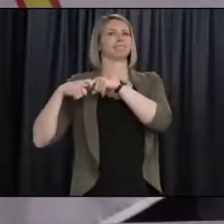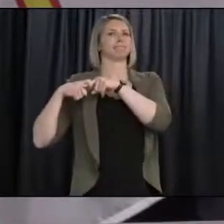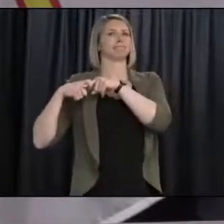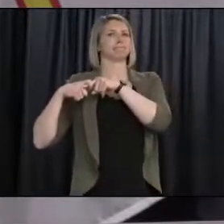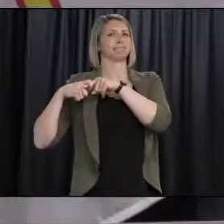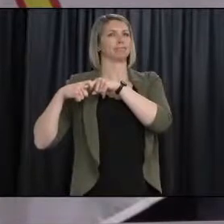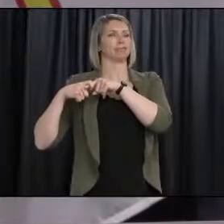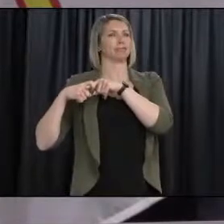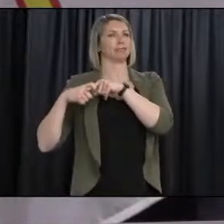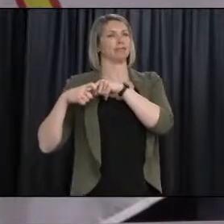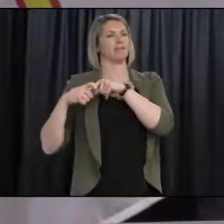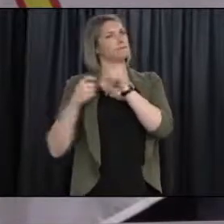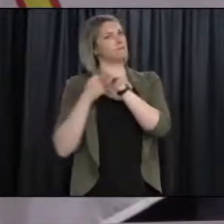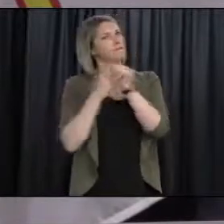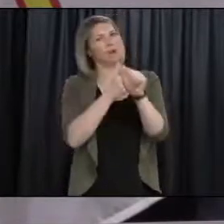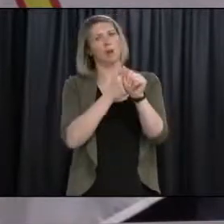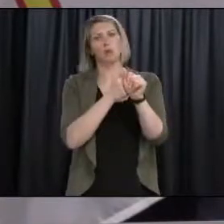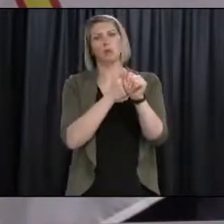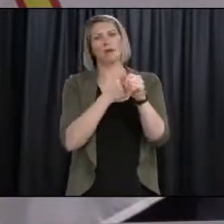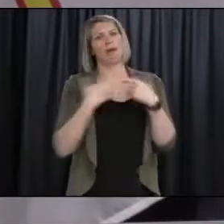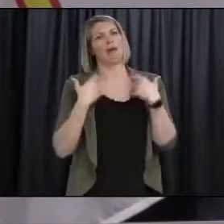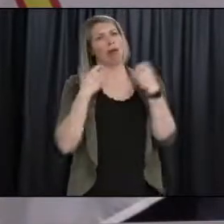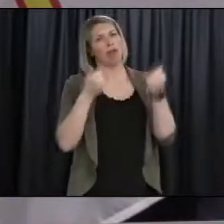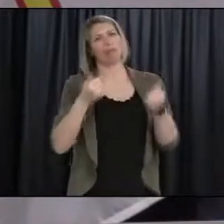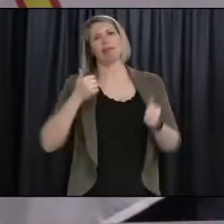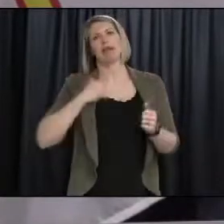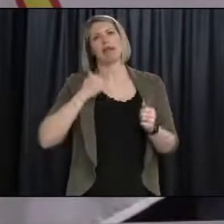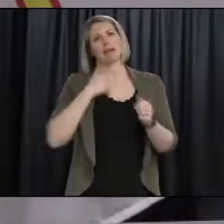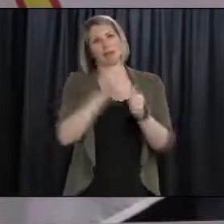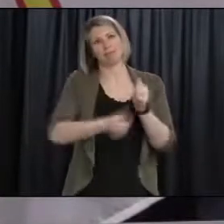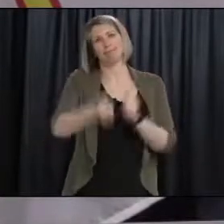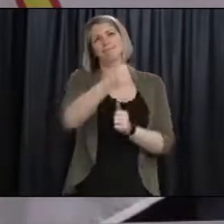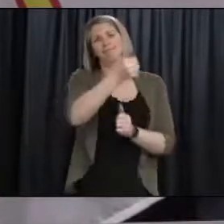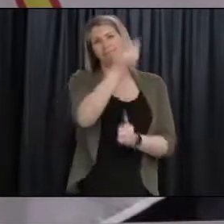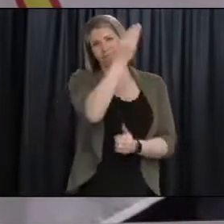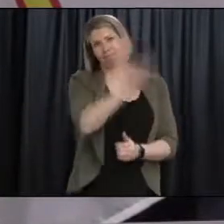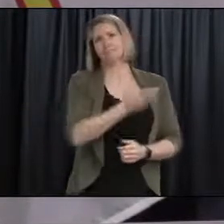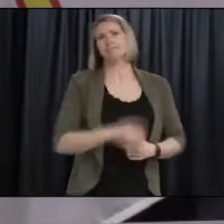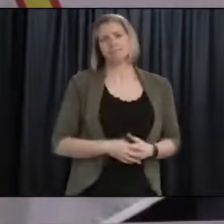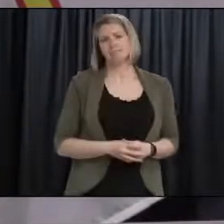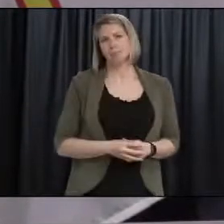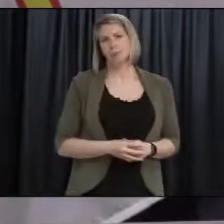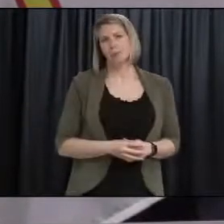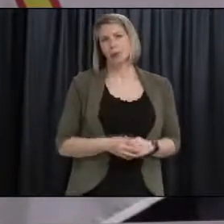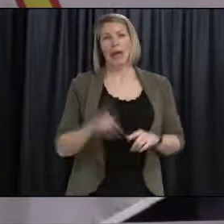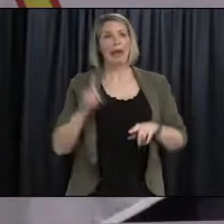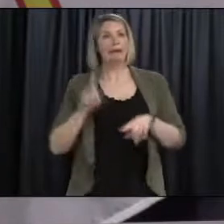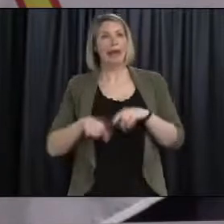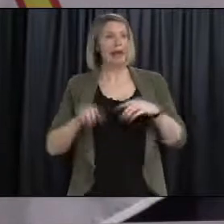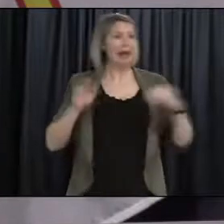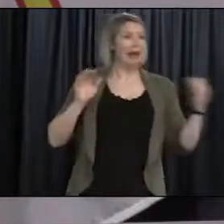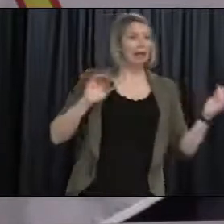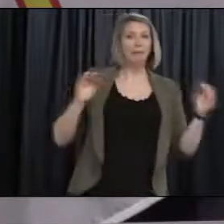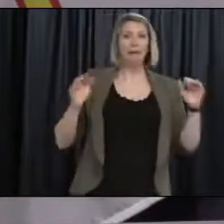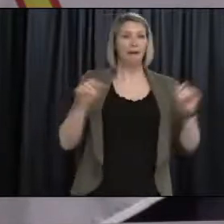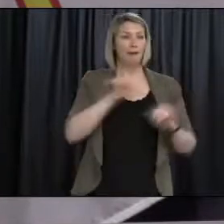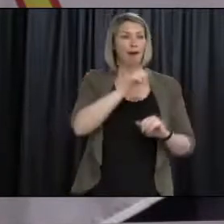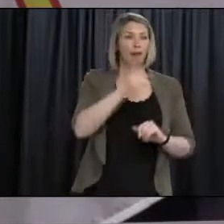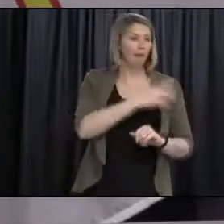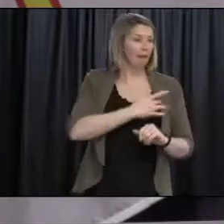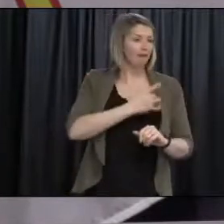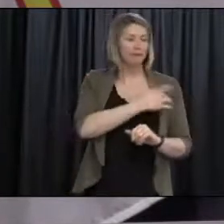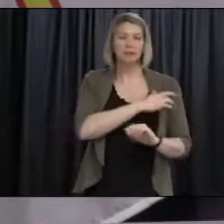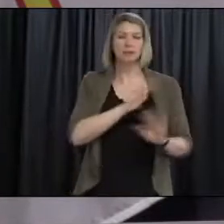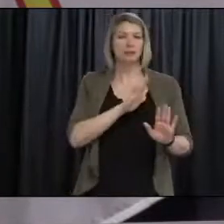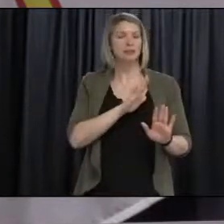I think, we have to do what we feel is best and what's the most appropriate. We can't really compare ourselves to other places, but